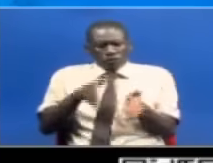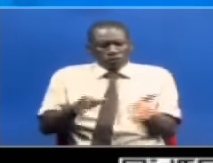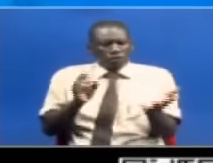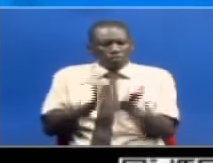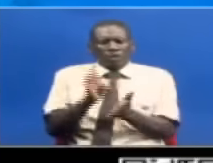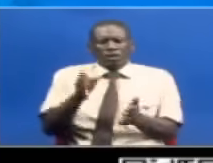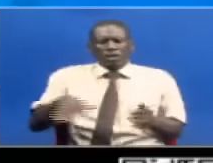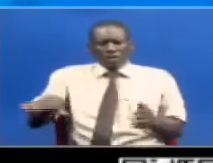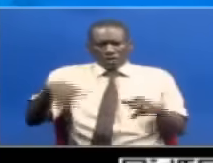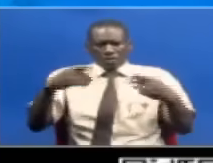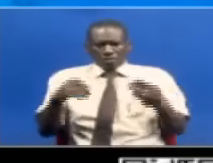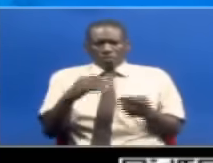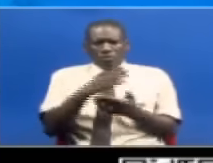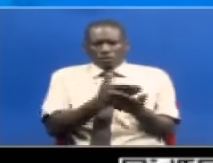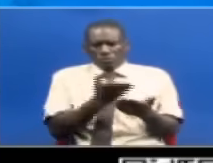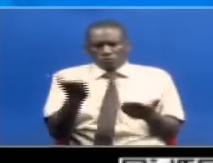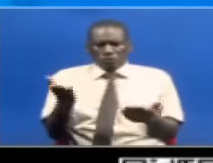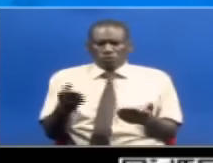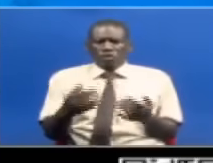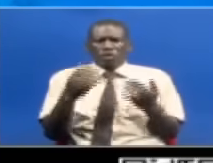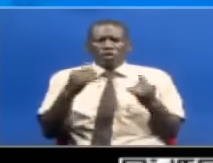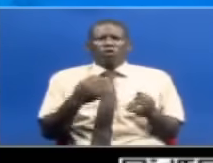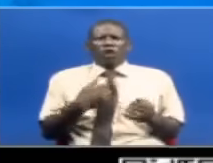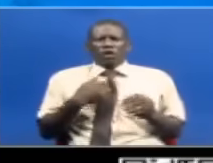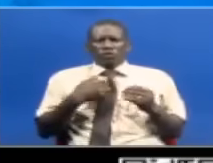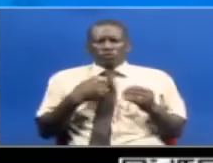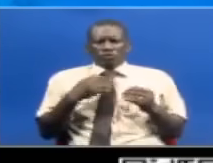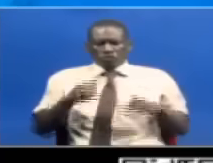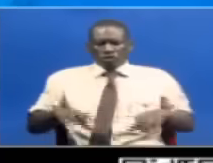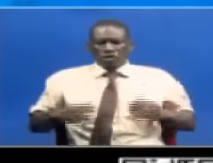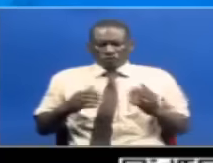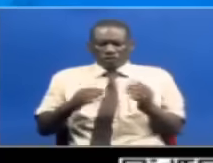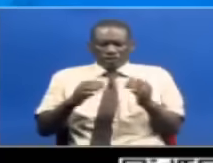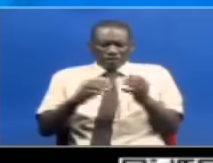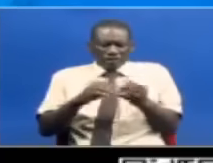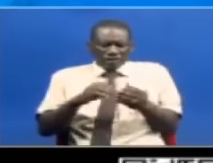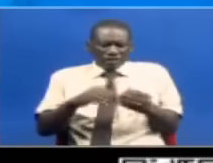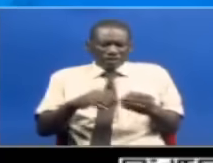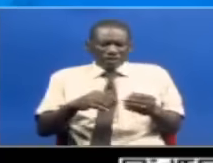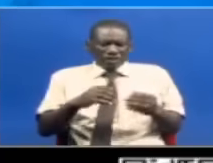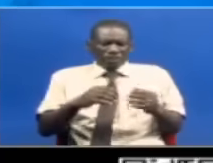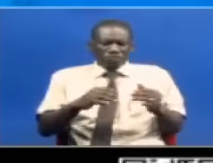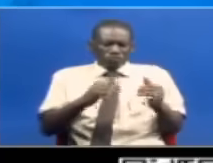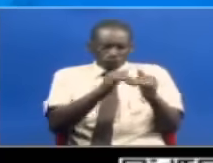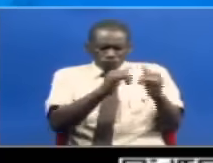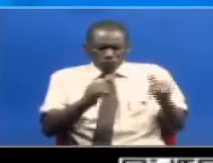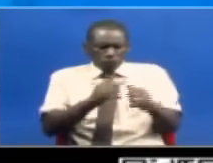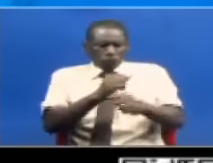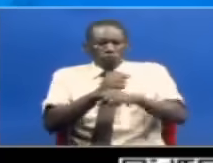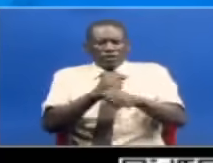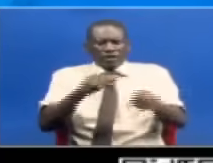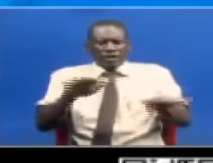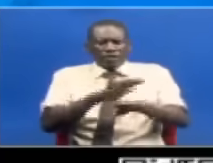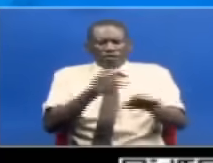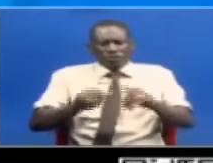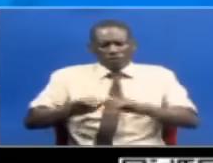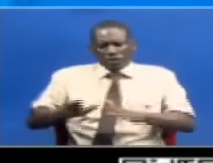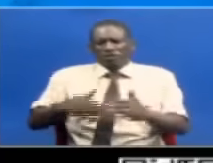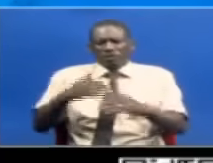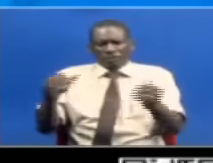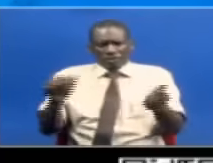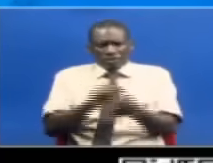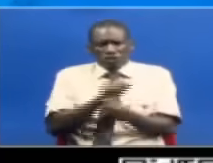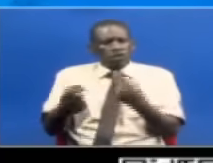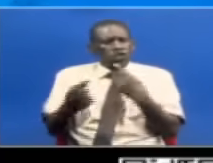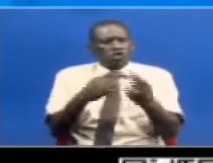residents, some of whom now have to stay in makeshift structures to protect whatever is left after the demolitions, spoke to